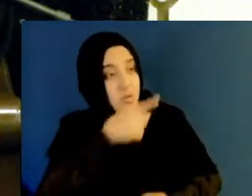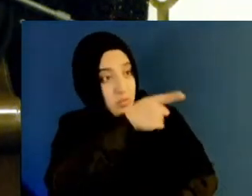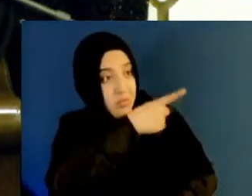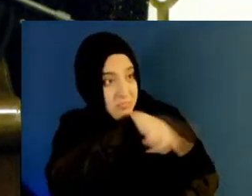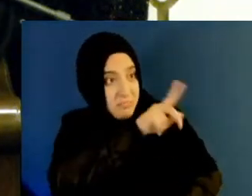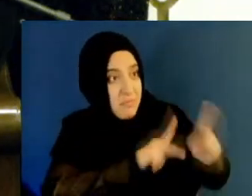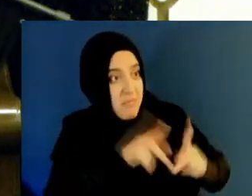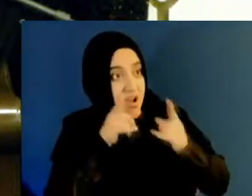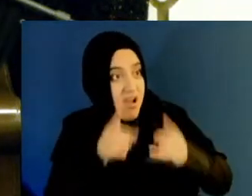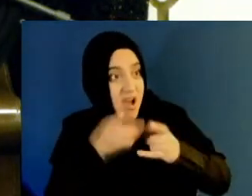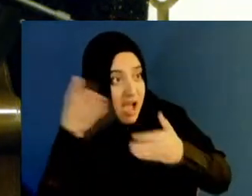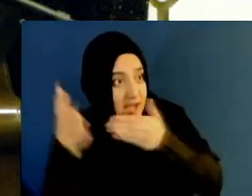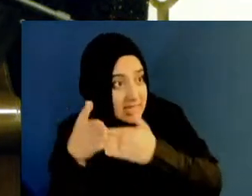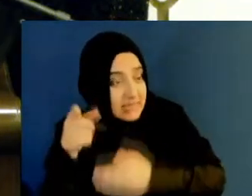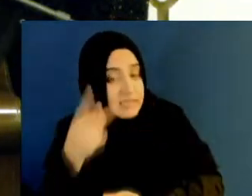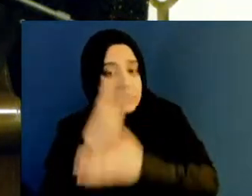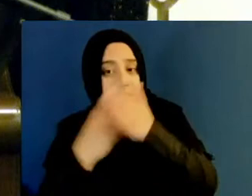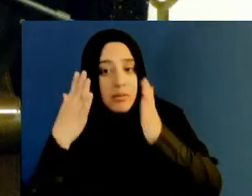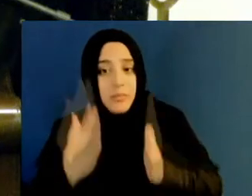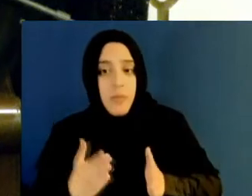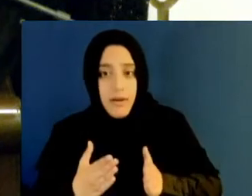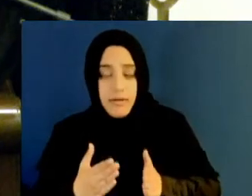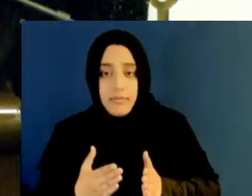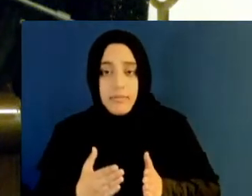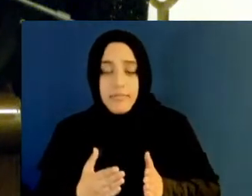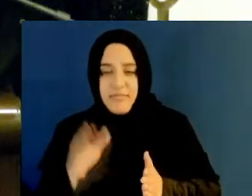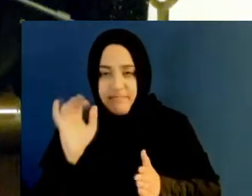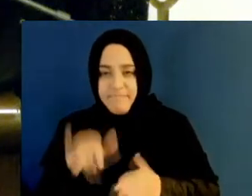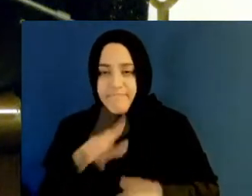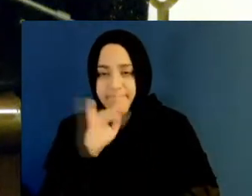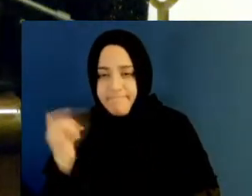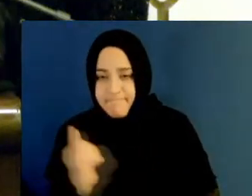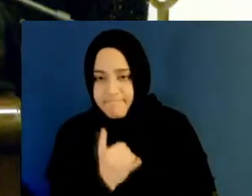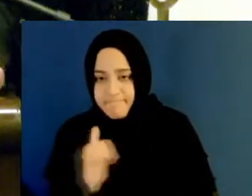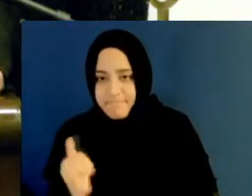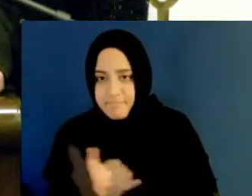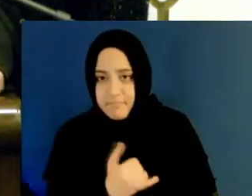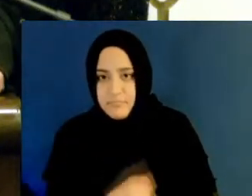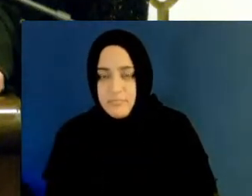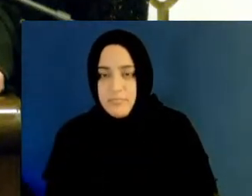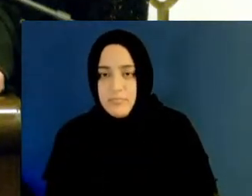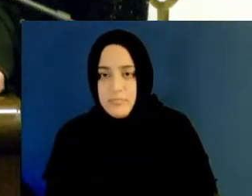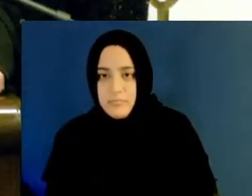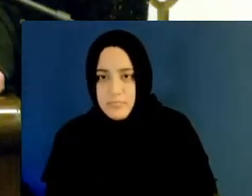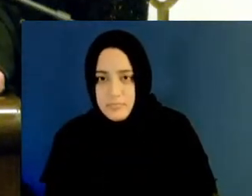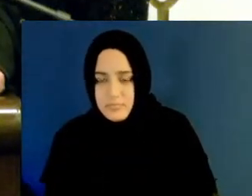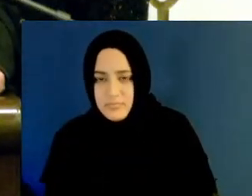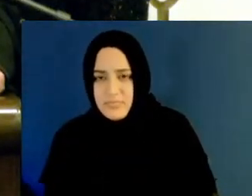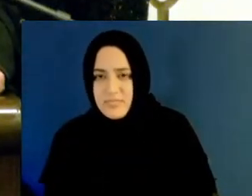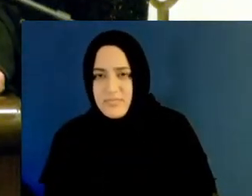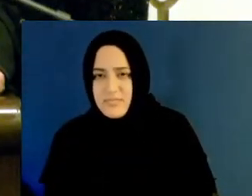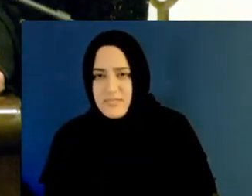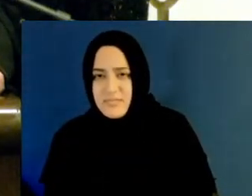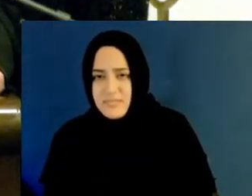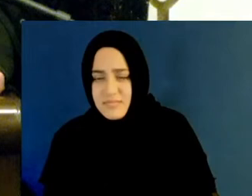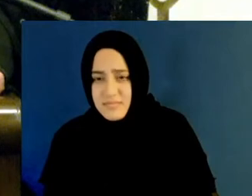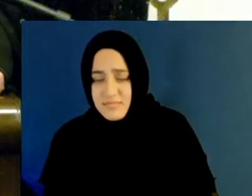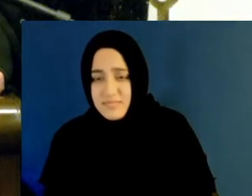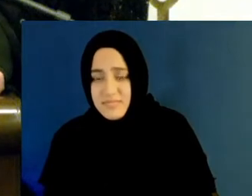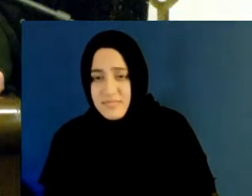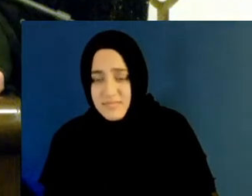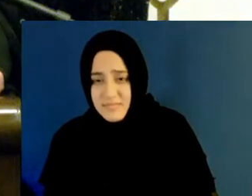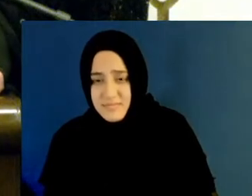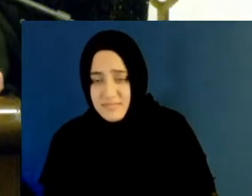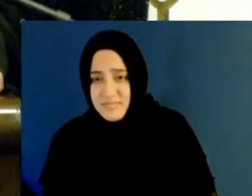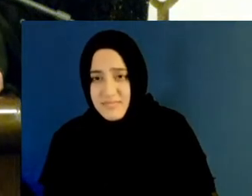makkah wa mina, ana ibnu zamzam wa safa, ana ibnu man humila ala al burak fil